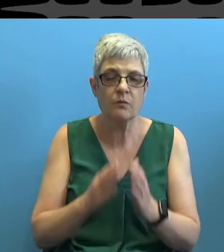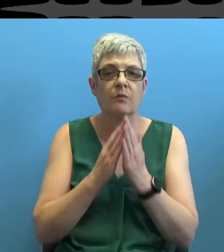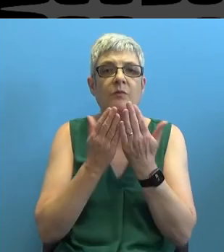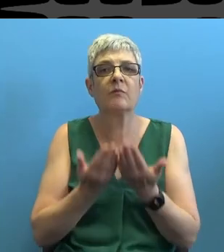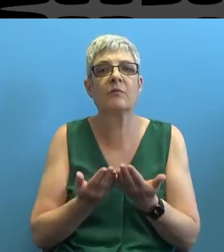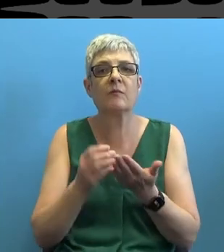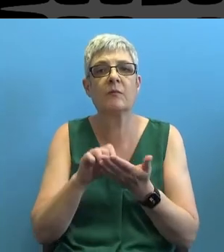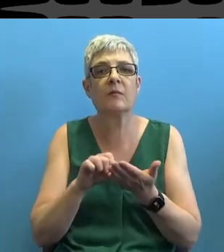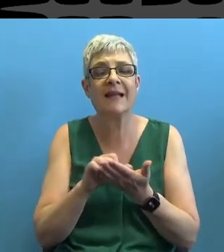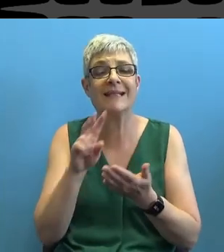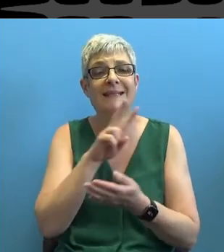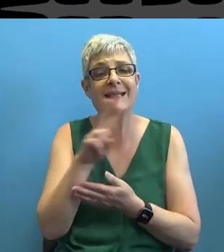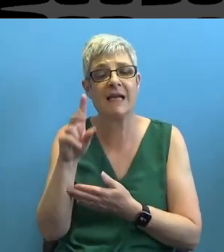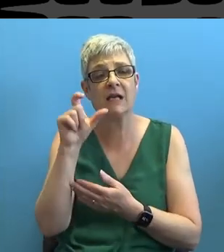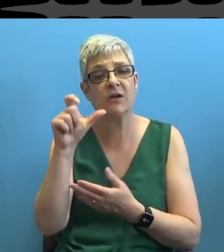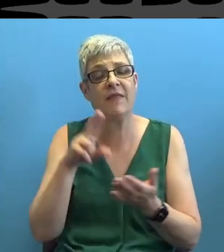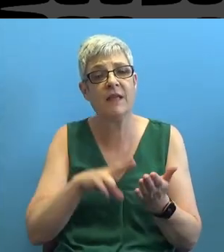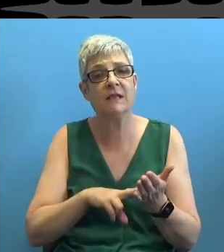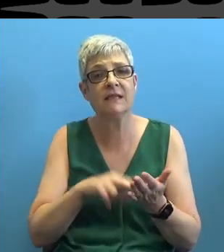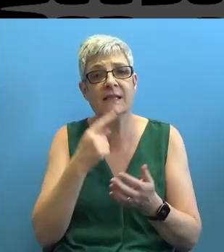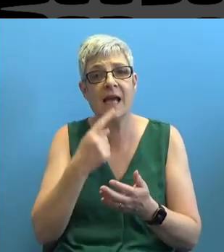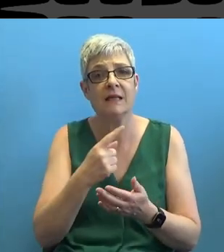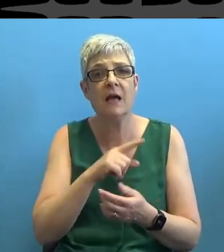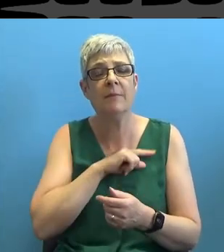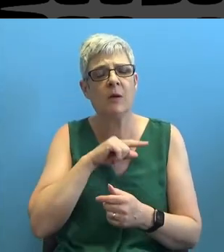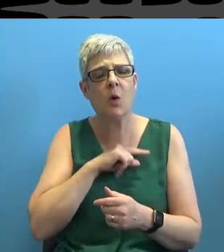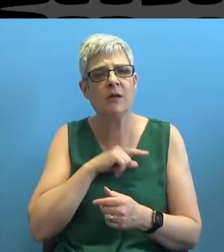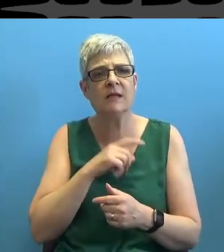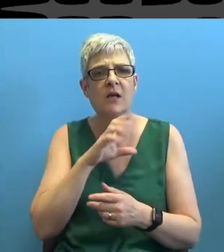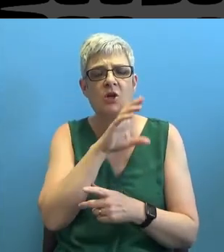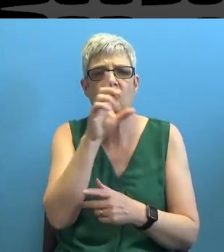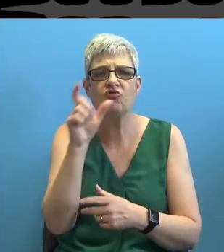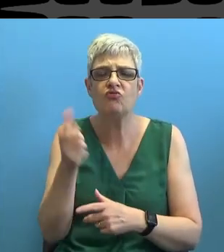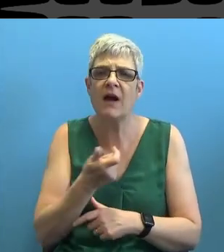Scripture in 2 Corinthians says, for Christ's love compels us,